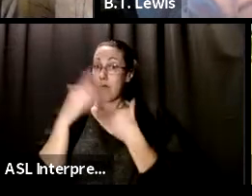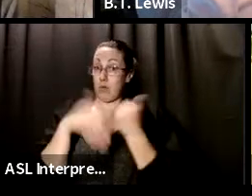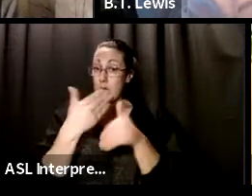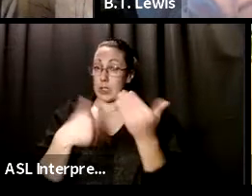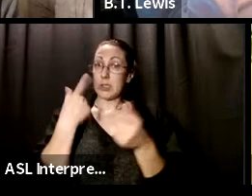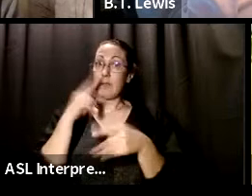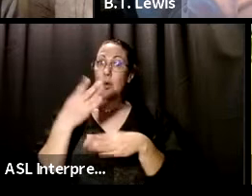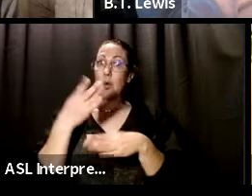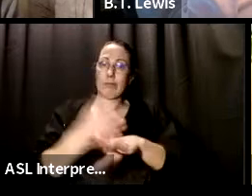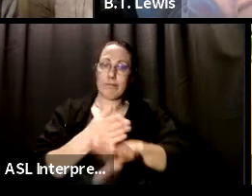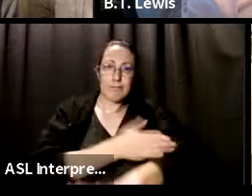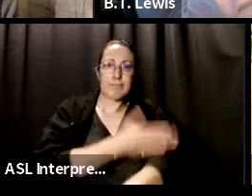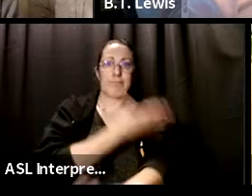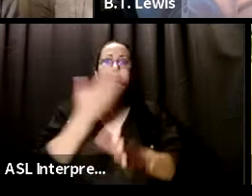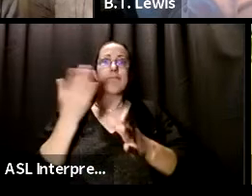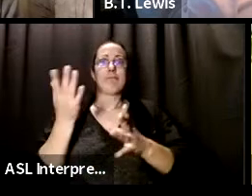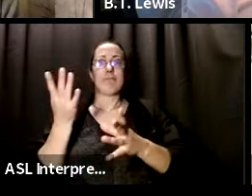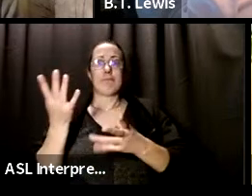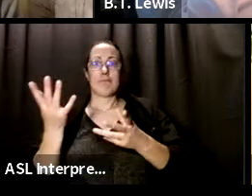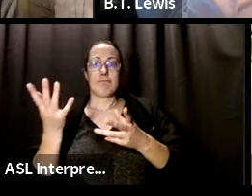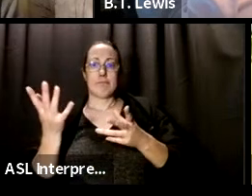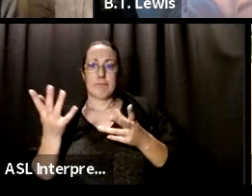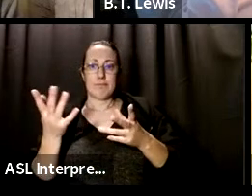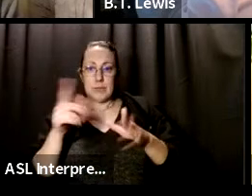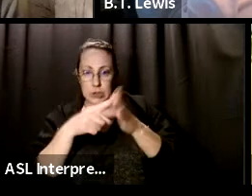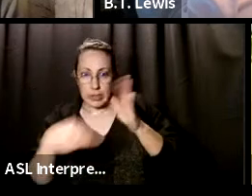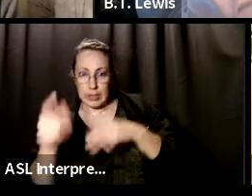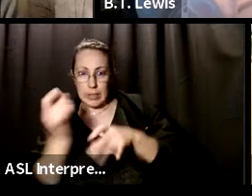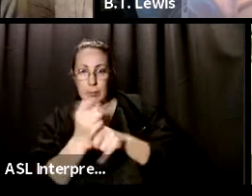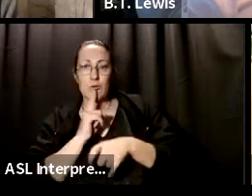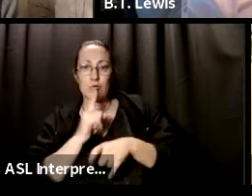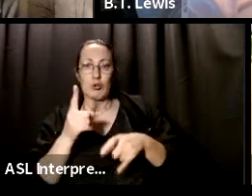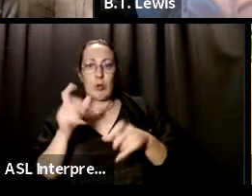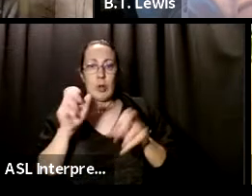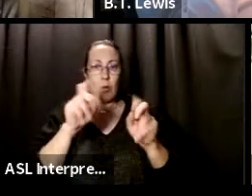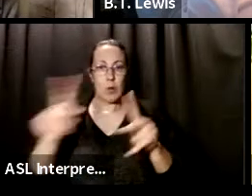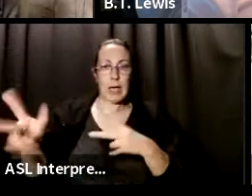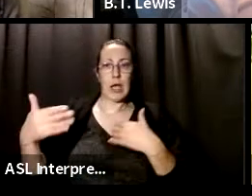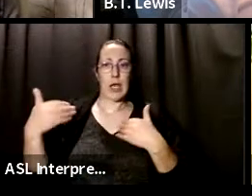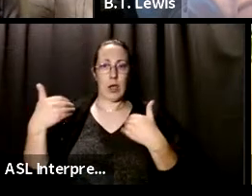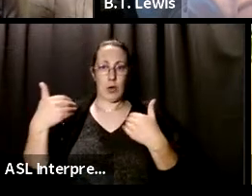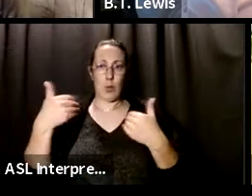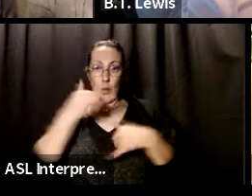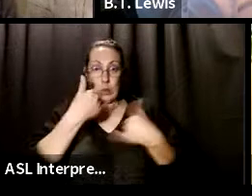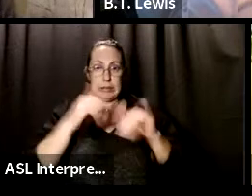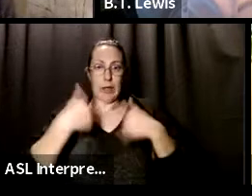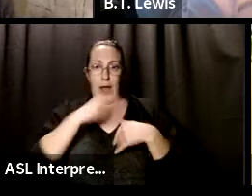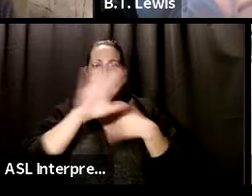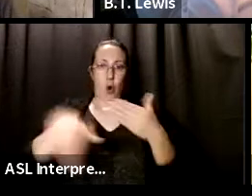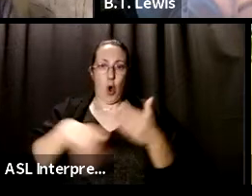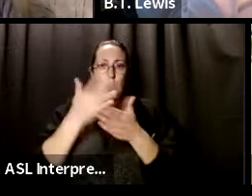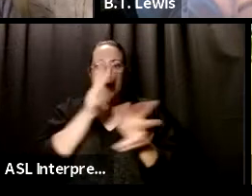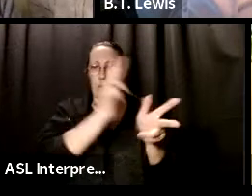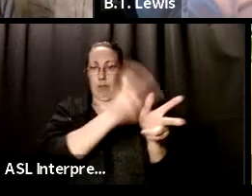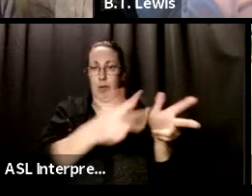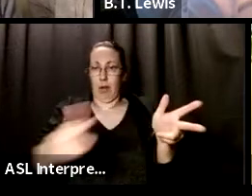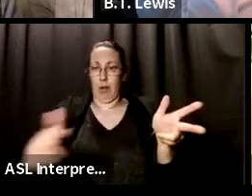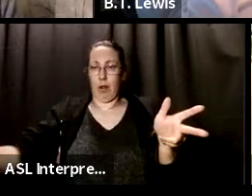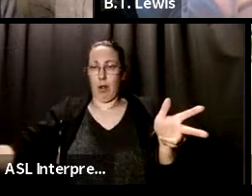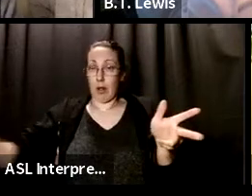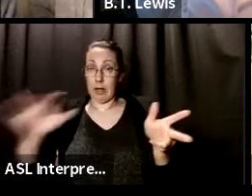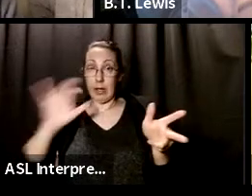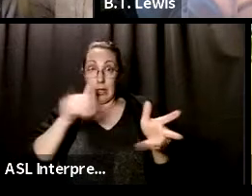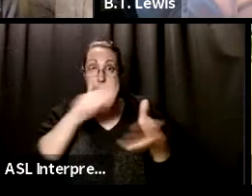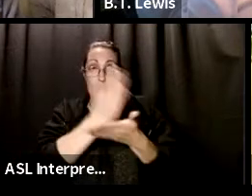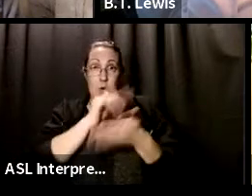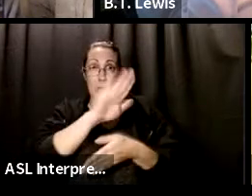the bikes, checking up on the bikes, inventorying the bikes? Do you have that in your plan? We do have